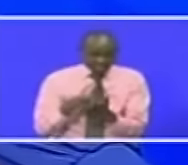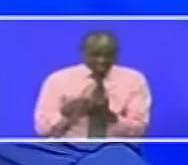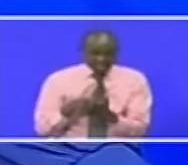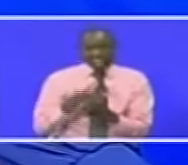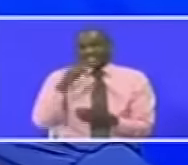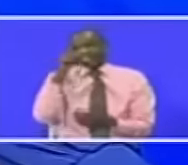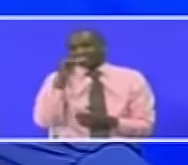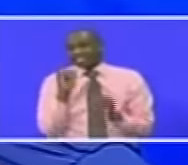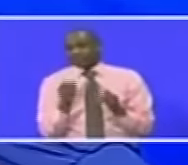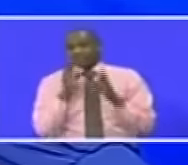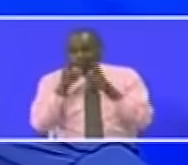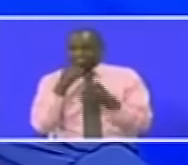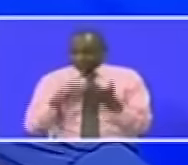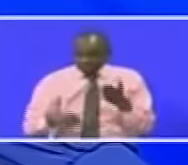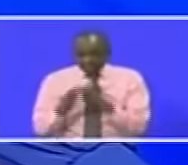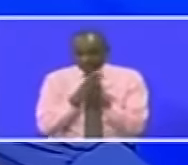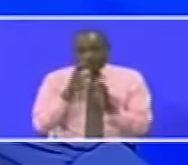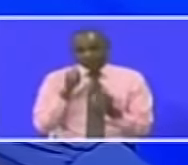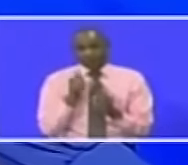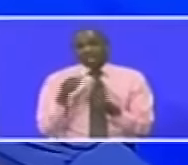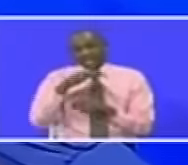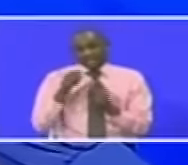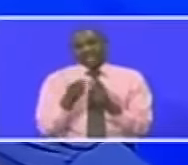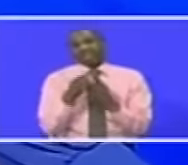News' Rashid Ronald with that story from Dhiwa.